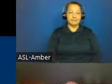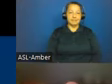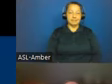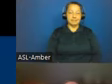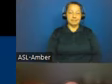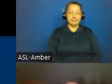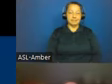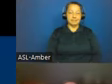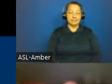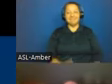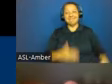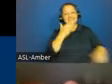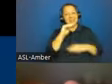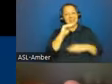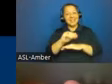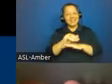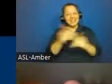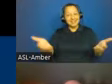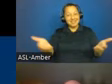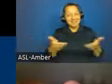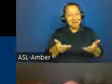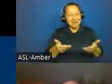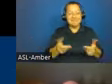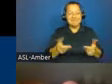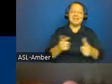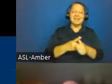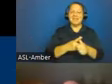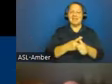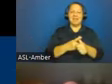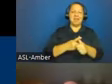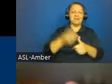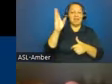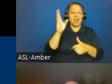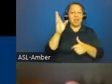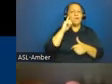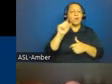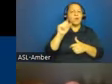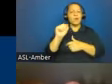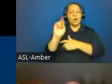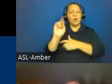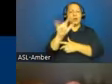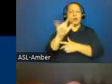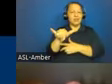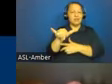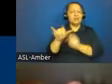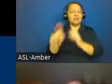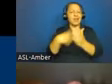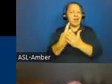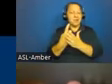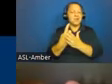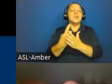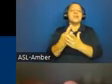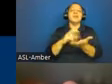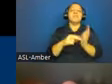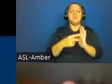Good evening, and welcome to the inaugural election of Archaeology Hour, a free public monthly webinar